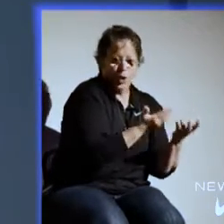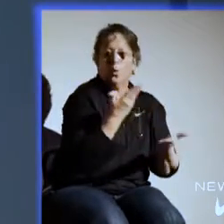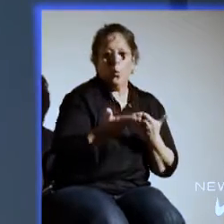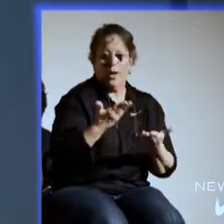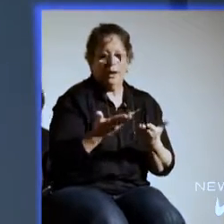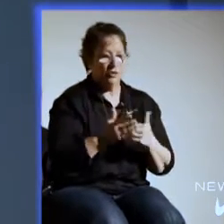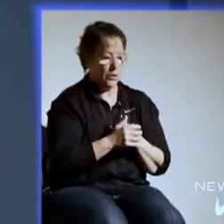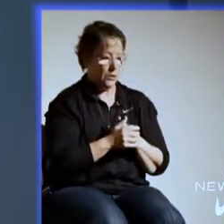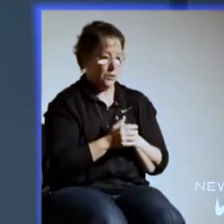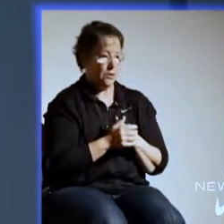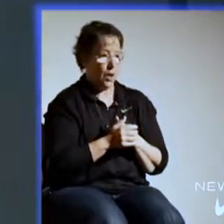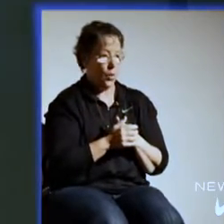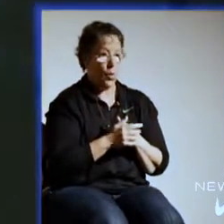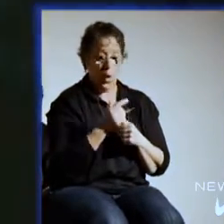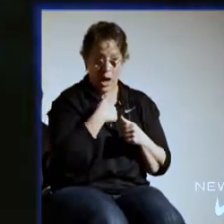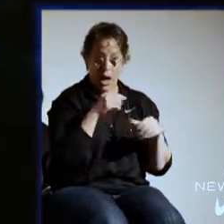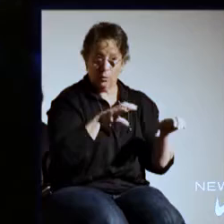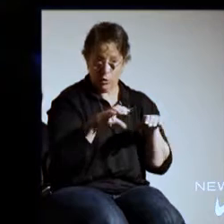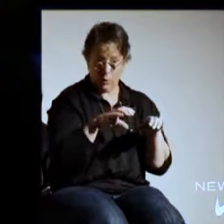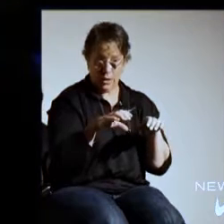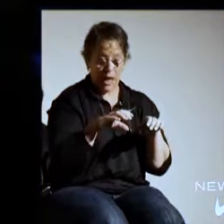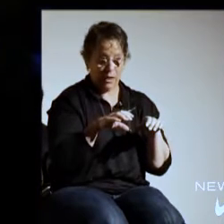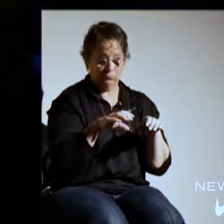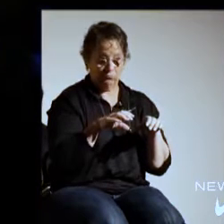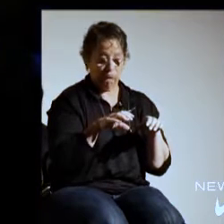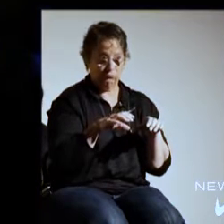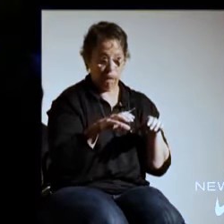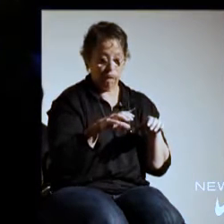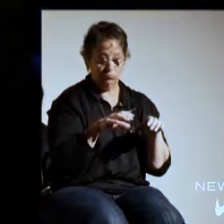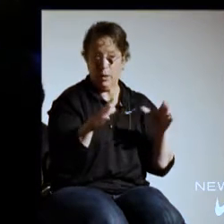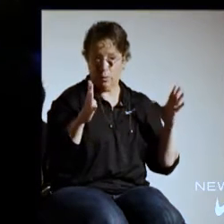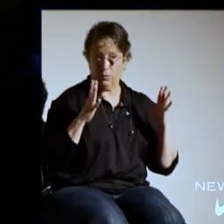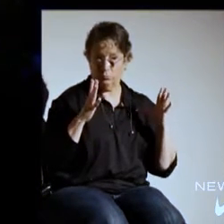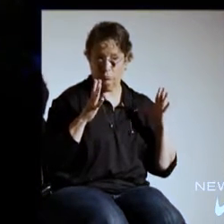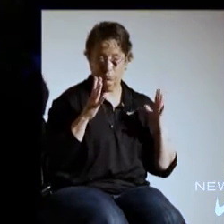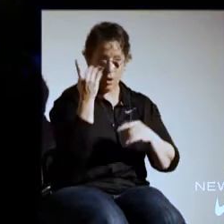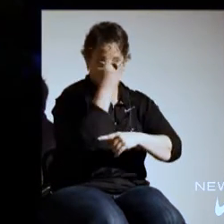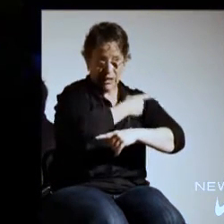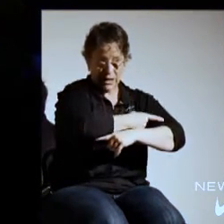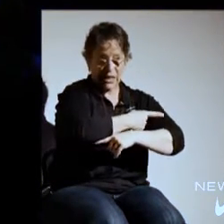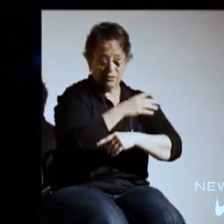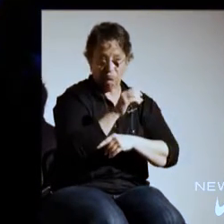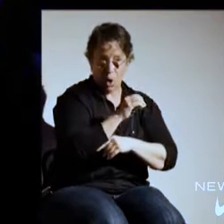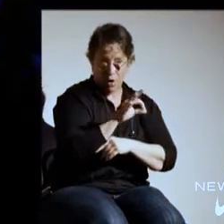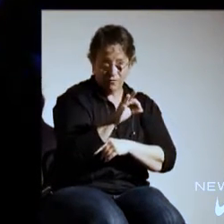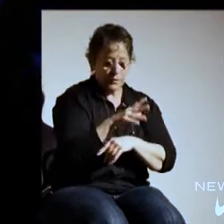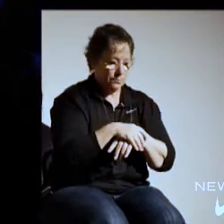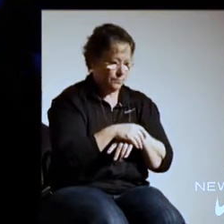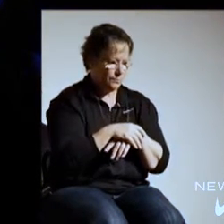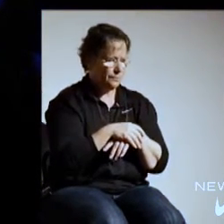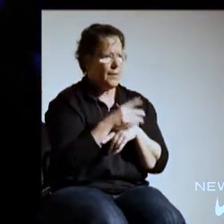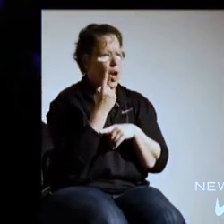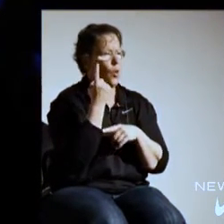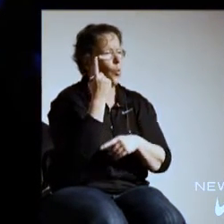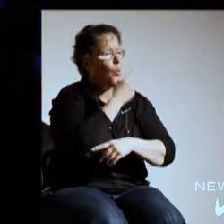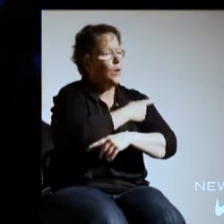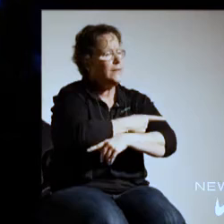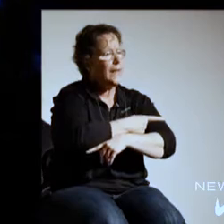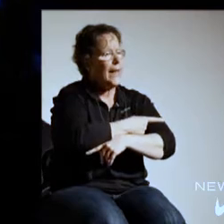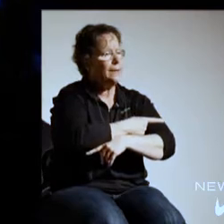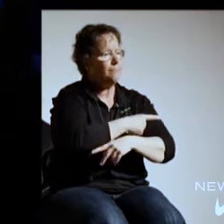So I had been doing that on my days off. And one morning, Kelsey and I decided to take a walk, and our little